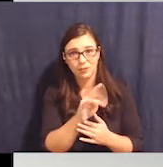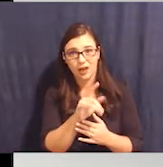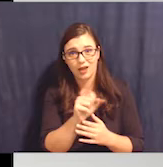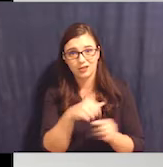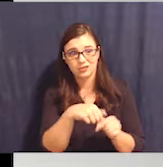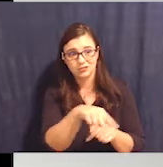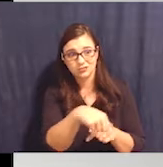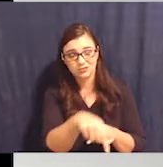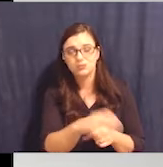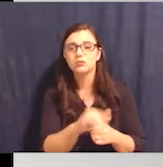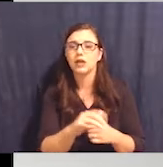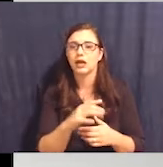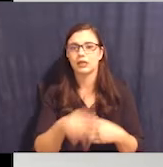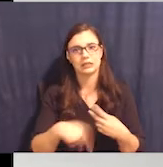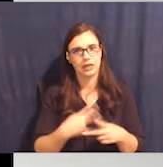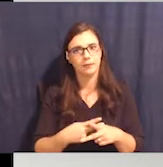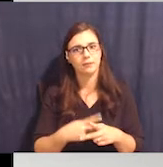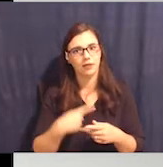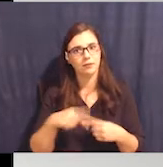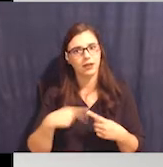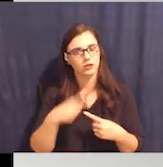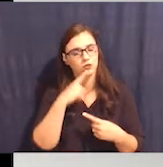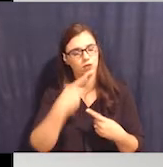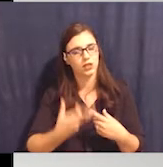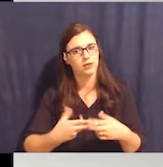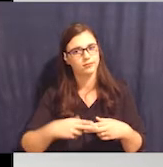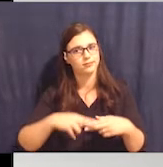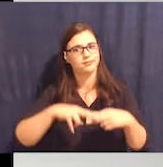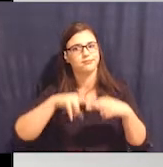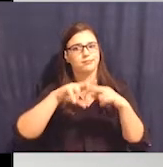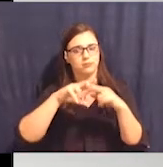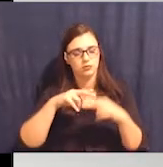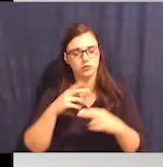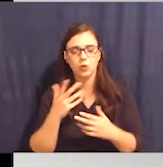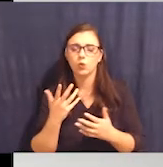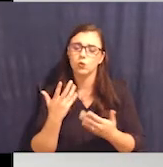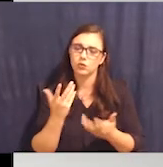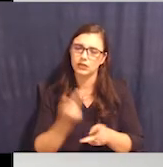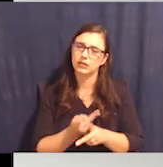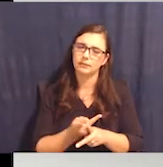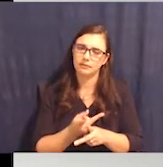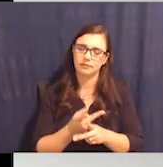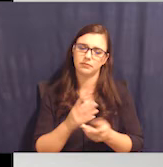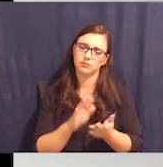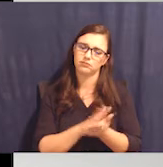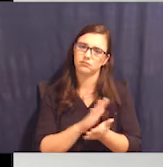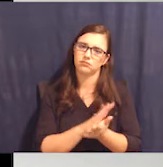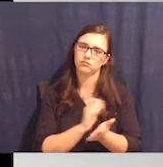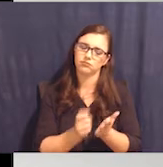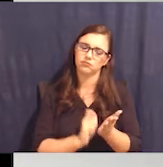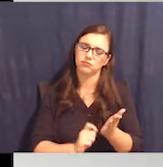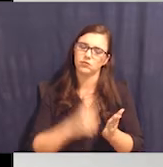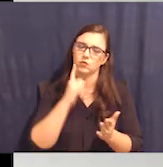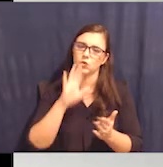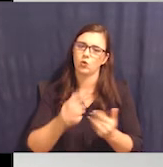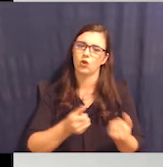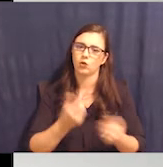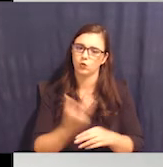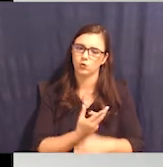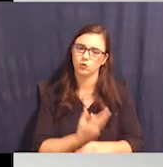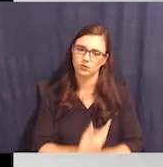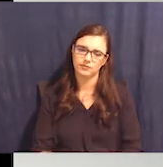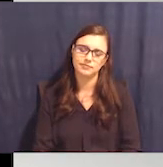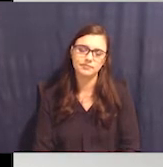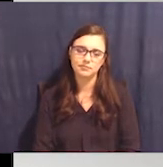miles away, that kind of mileage does really add up. So you want to keep a little diary of your auto